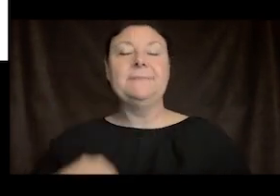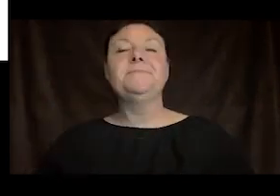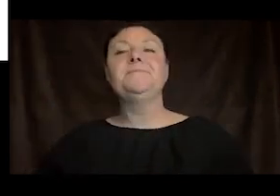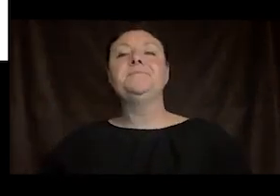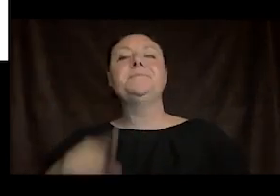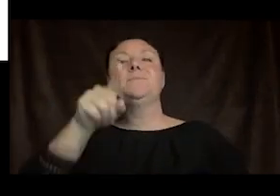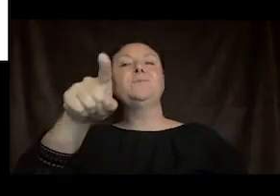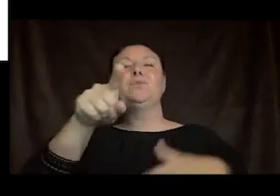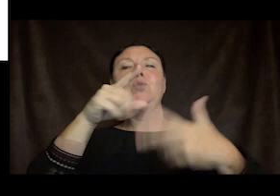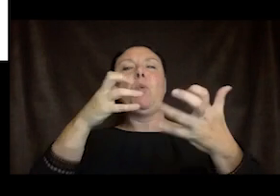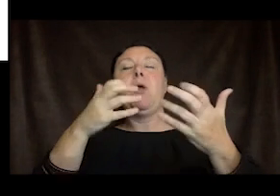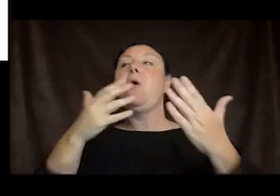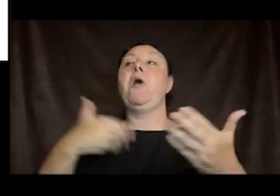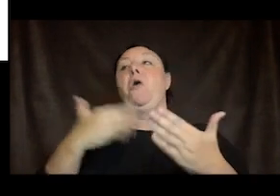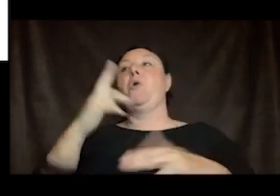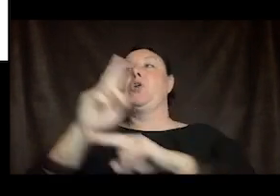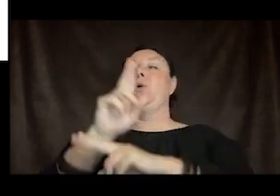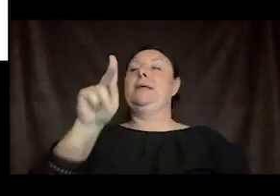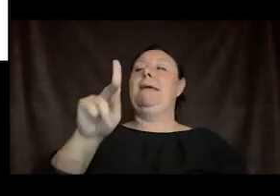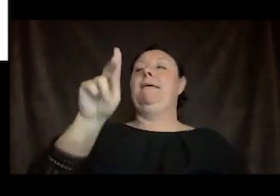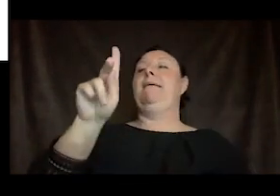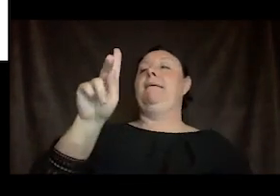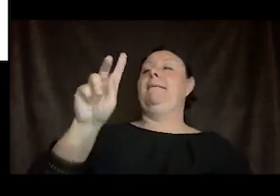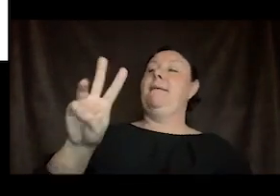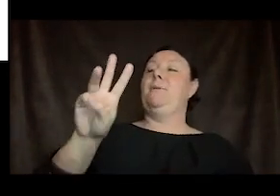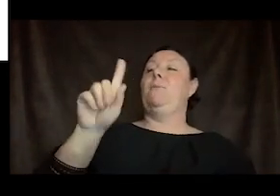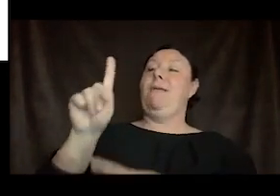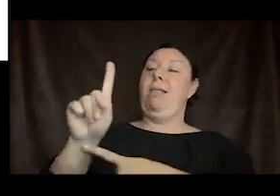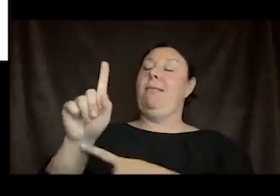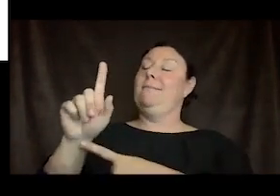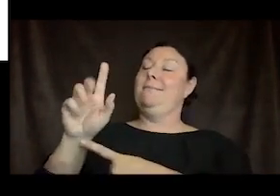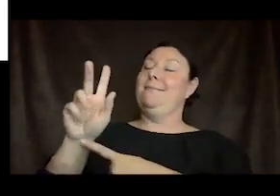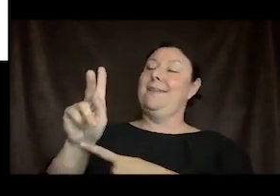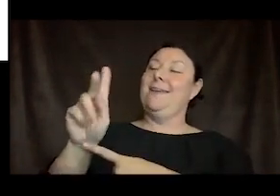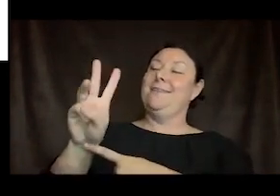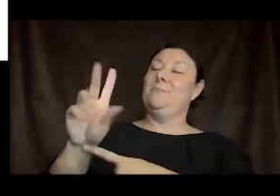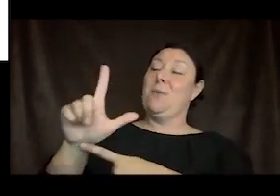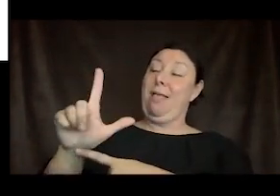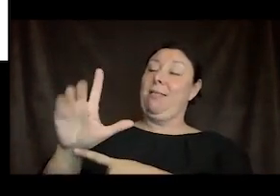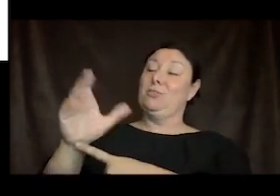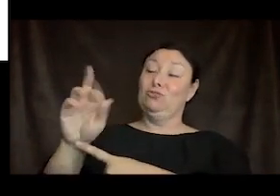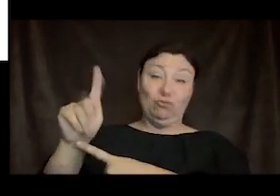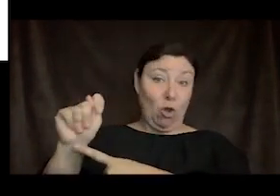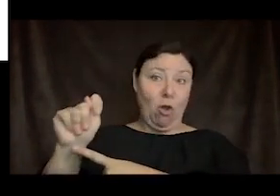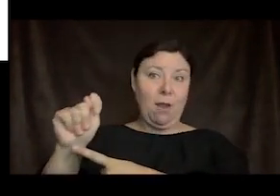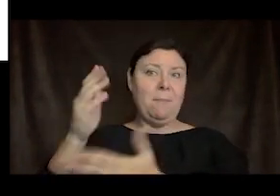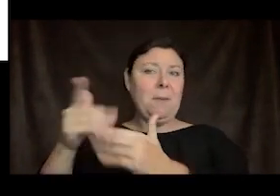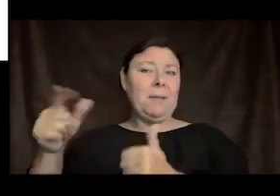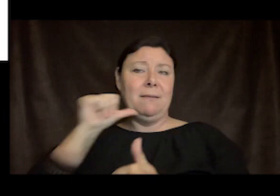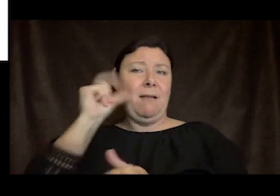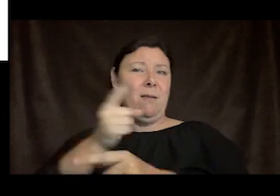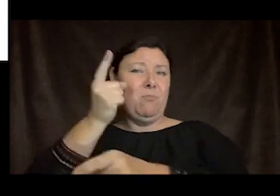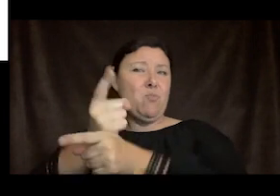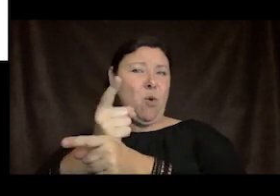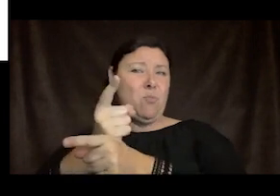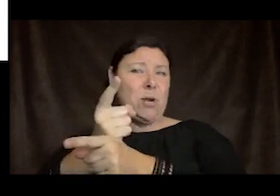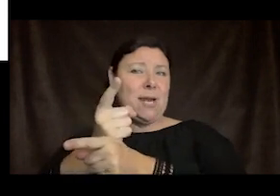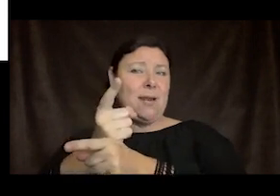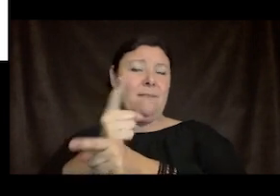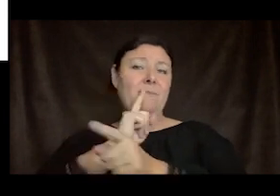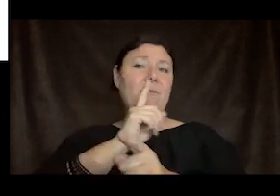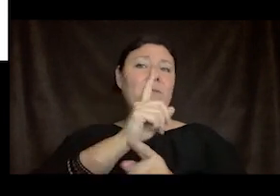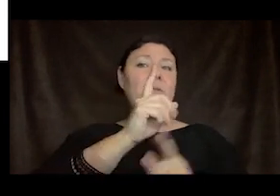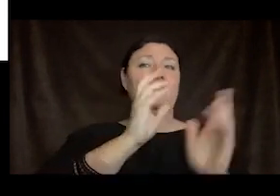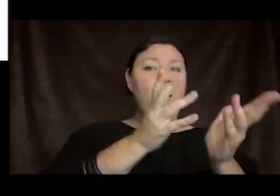a KWL chart today and we're going to talk about race because that might not be the appropriate pedagogy for